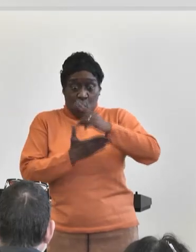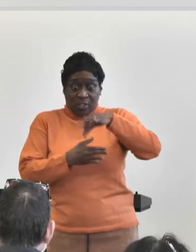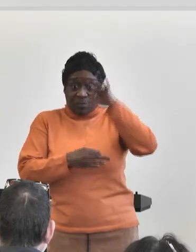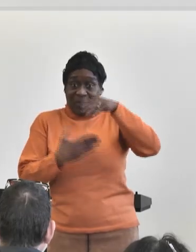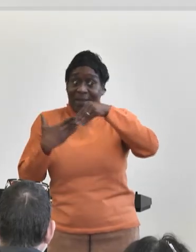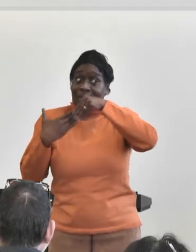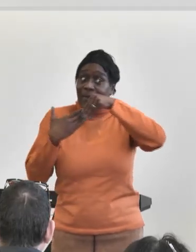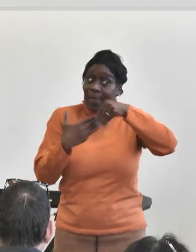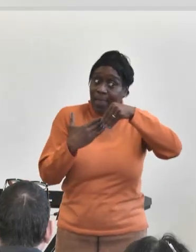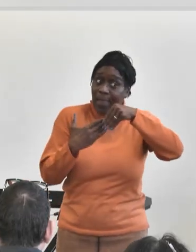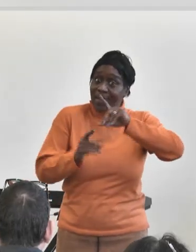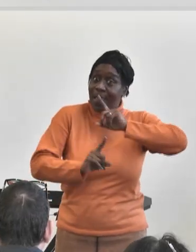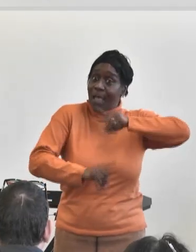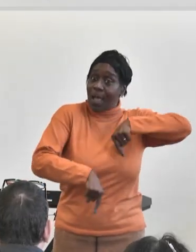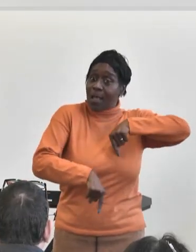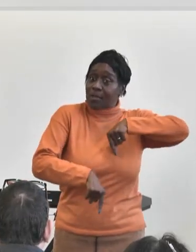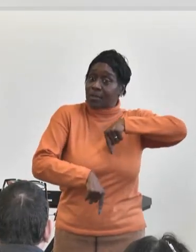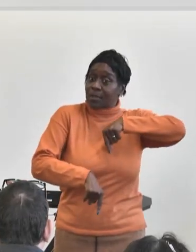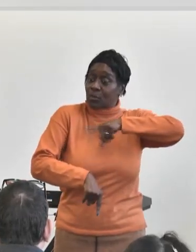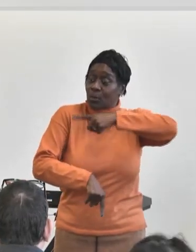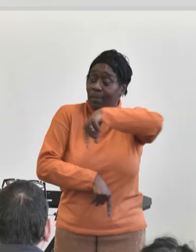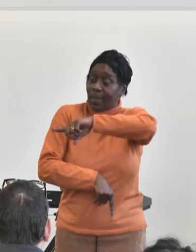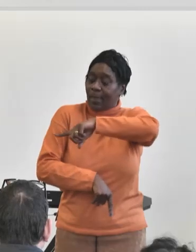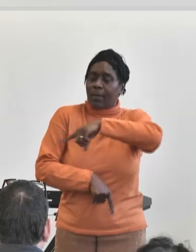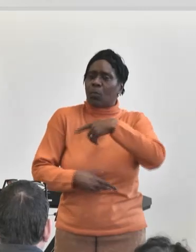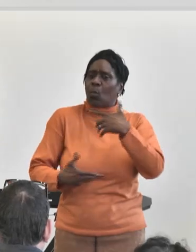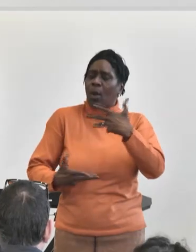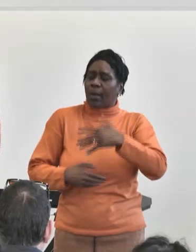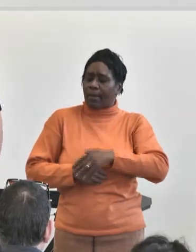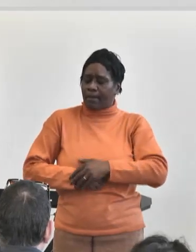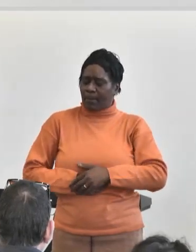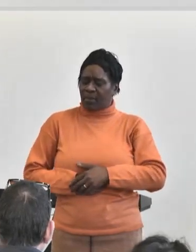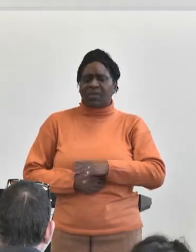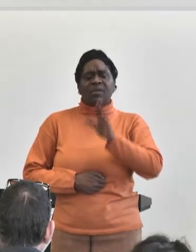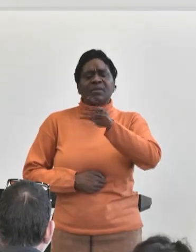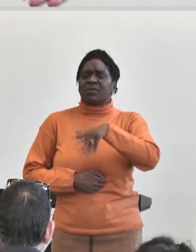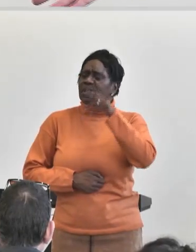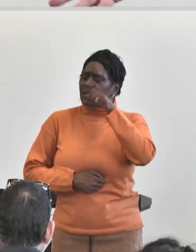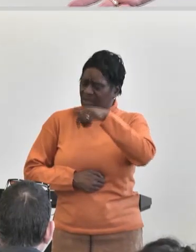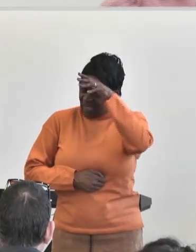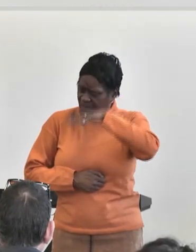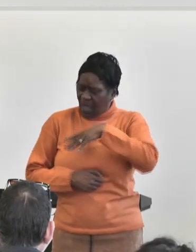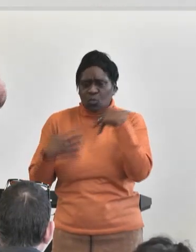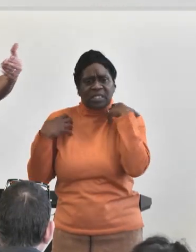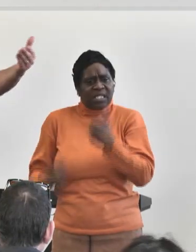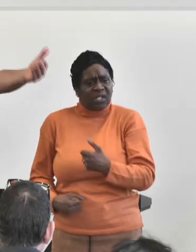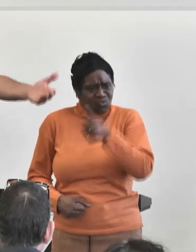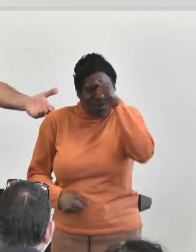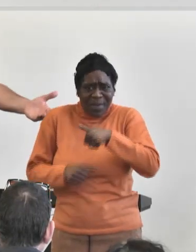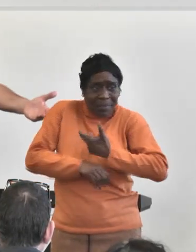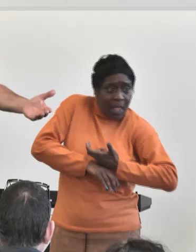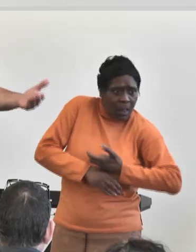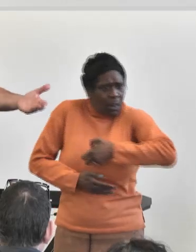Spirit-led answer, he says, Santo, he dice, says, listen, this man was healed. Este fue